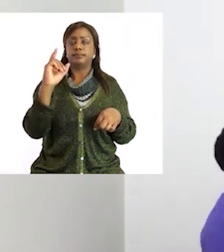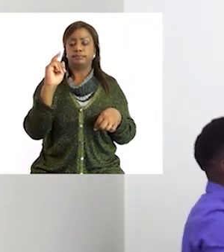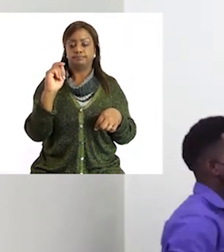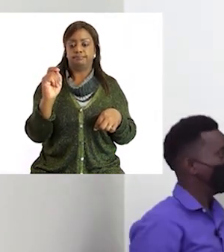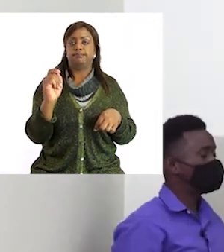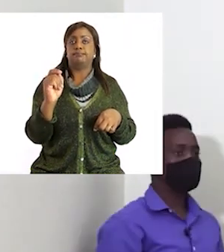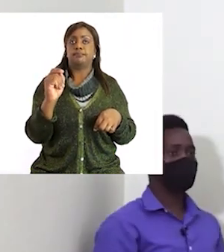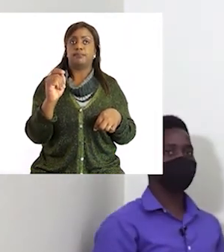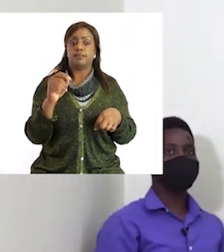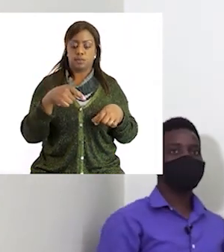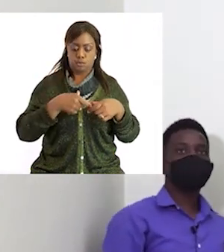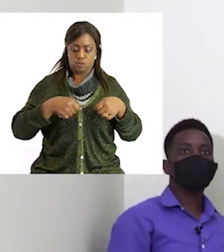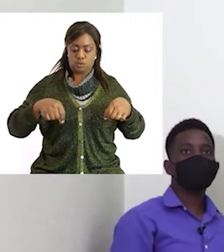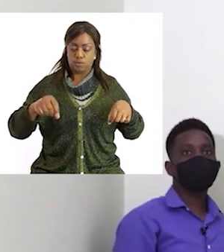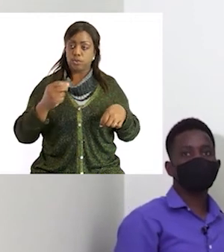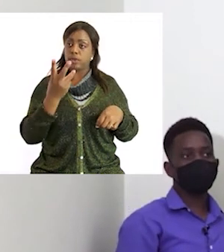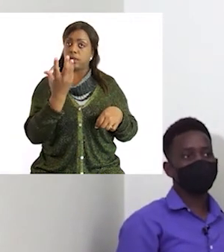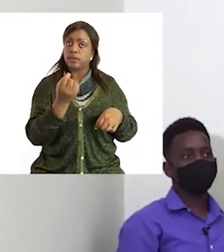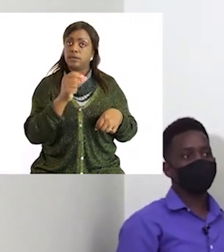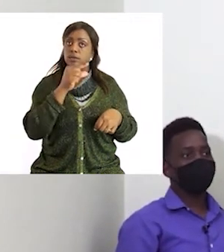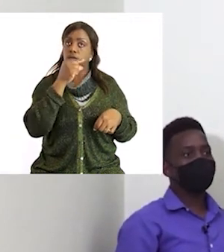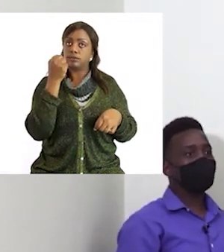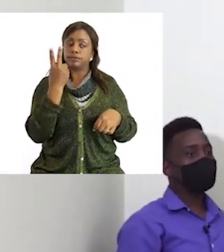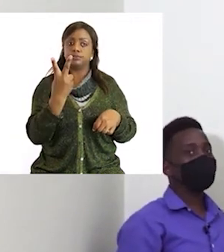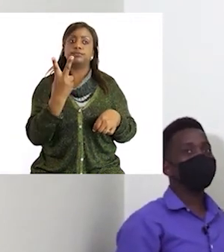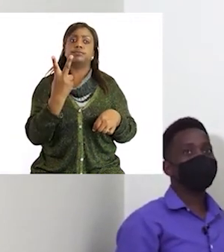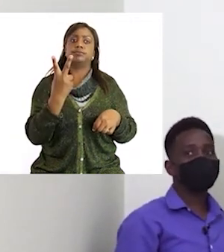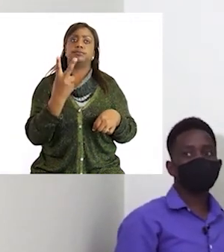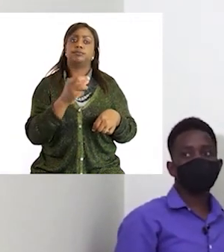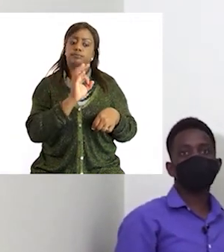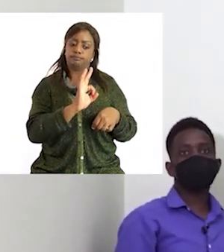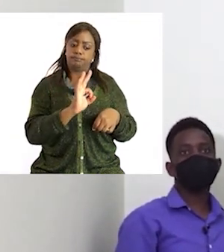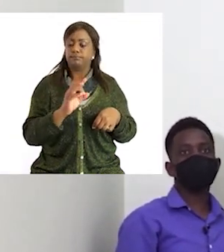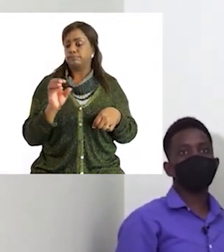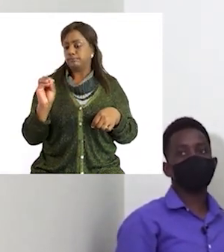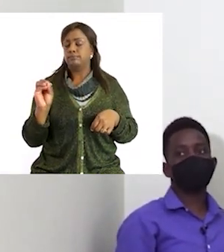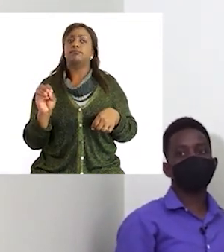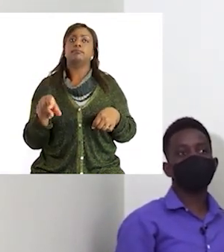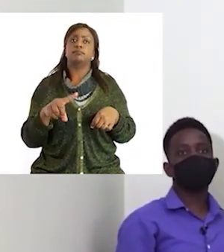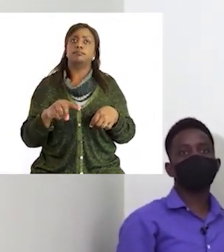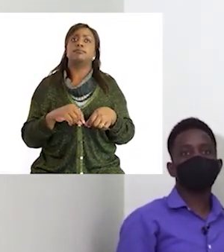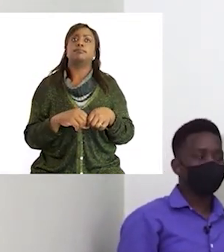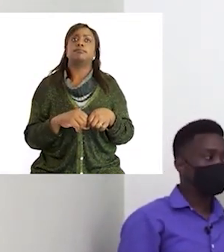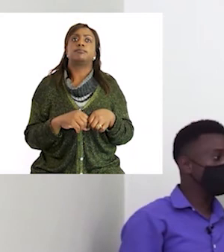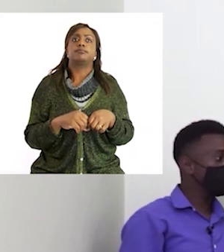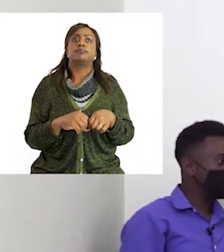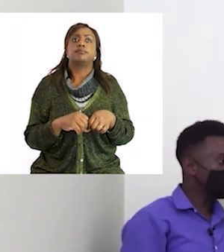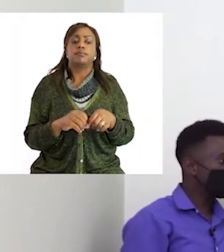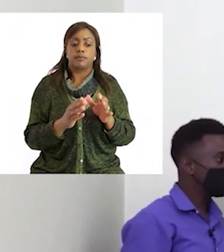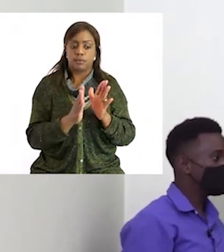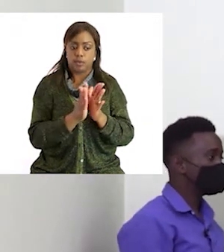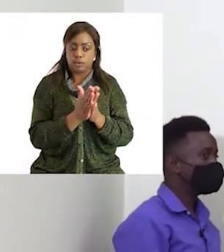Another name for the fallopian tube is the oviduct. Do not worry if you cannot see the words very well. You can just turn